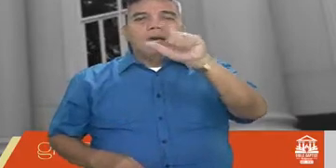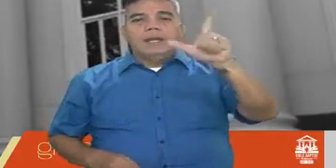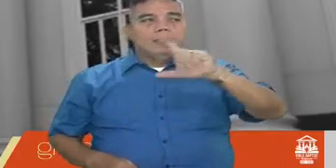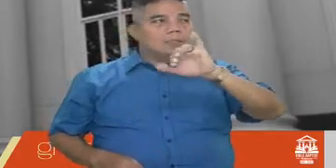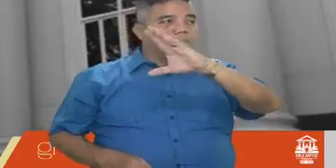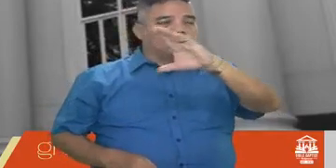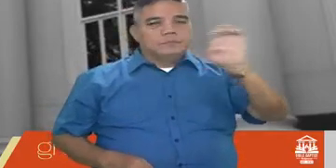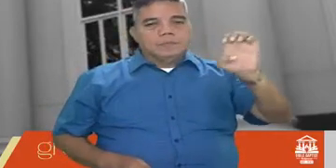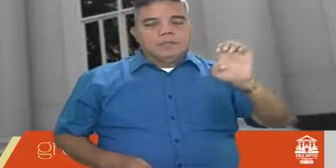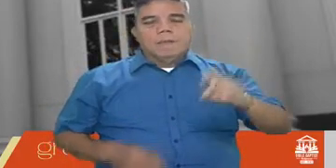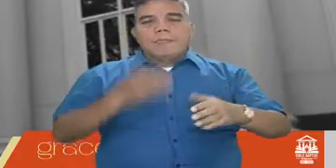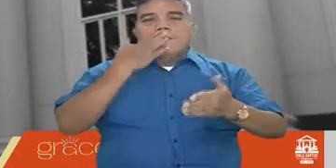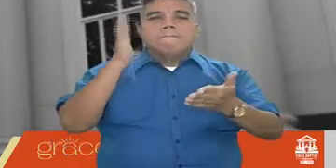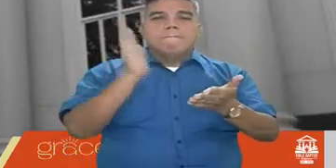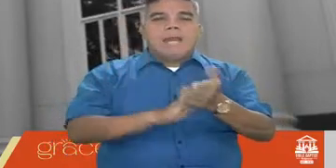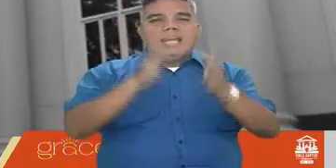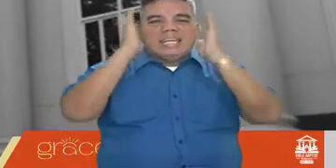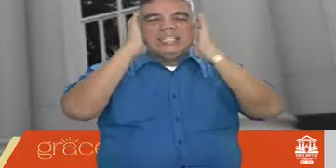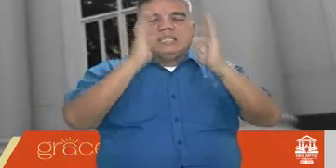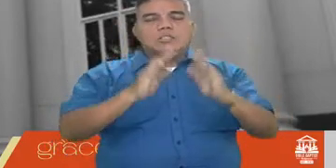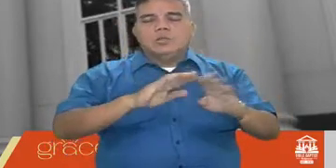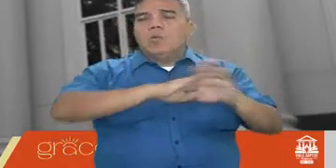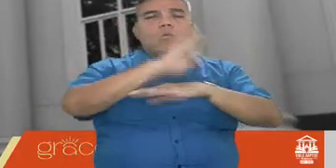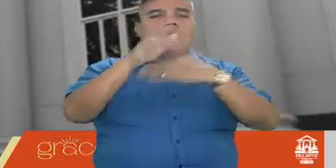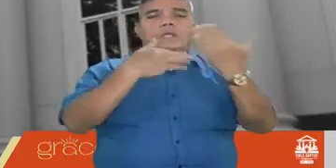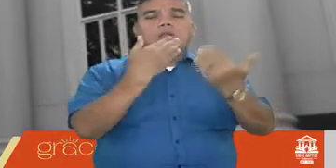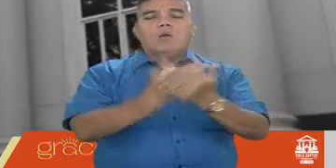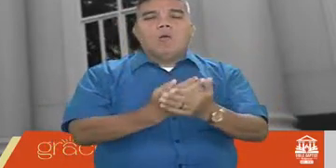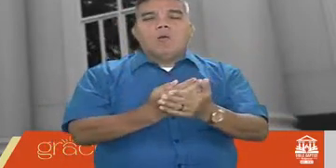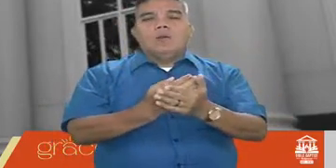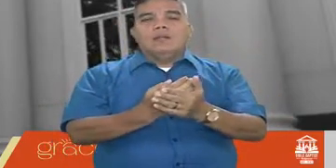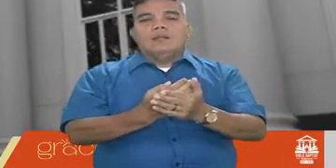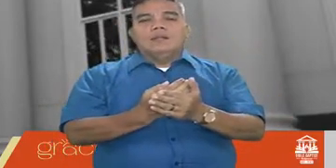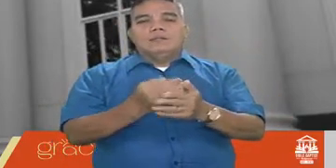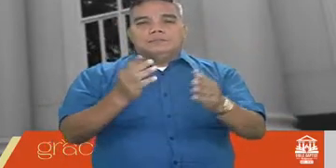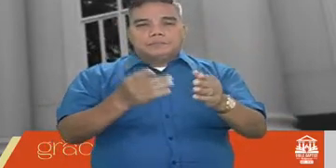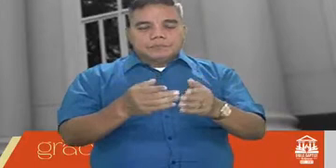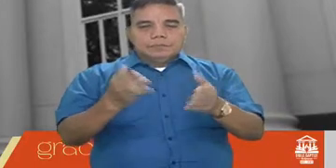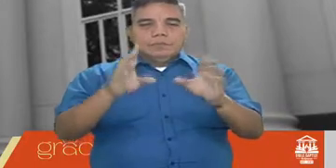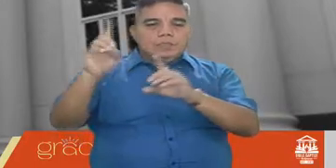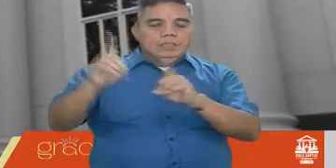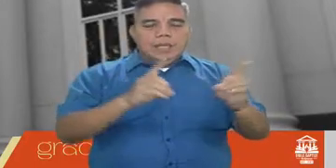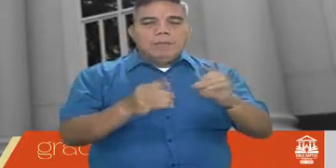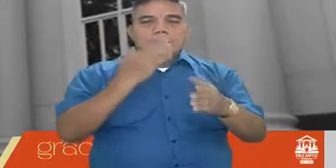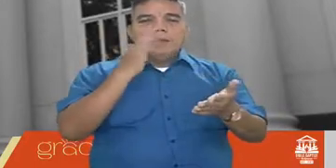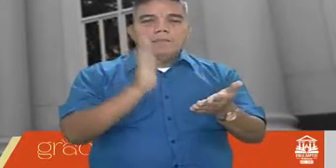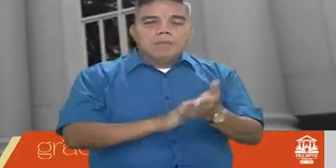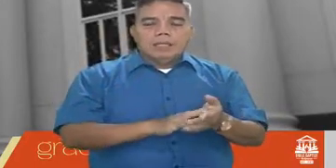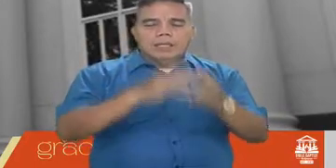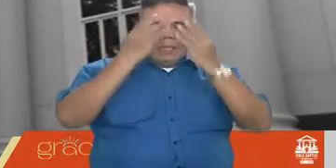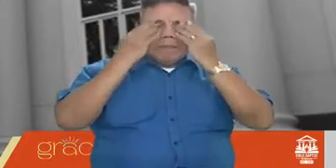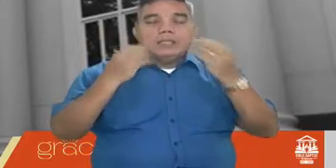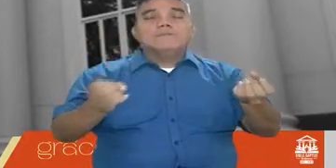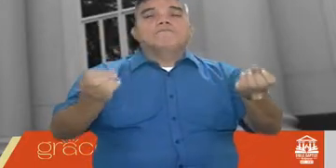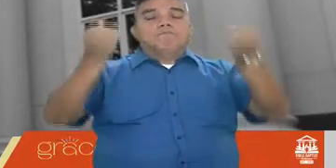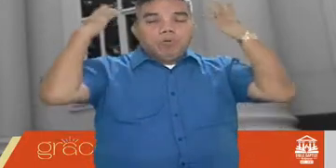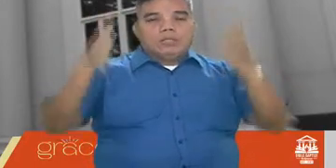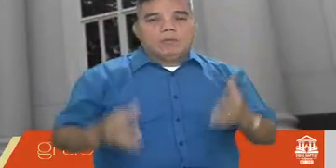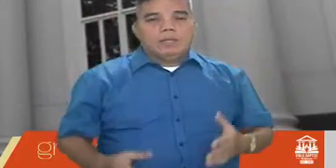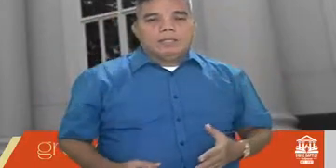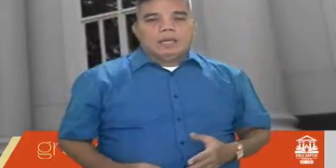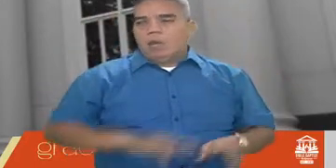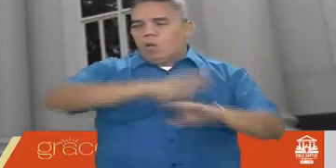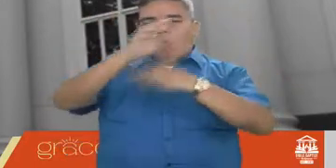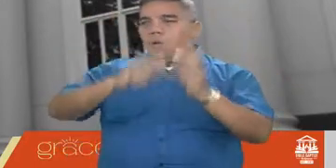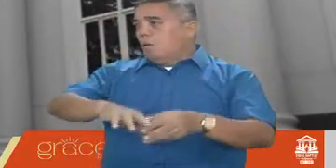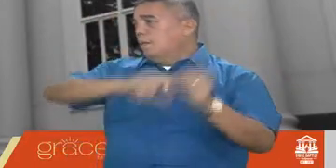all bad intentions, with all damaging intentions, ipaput away na siya.